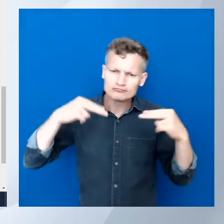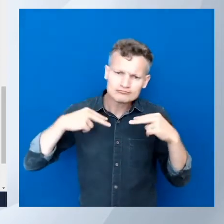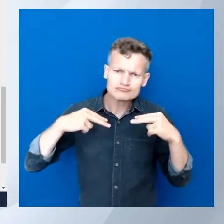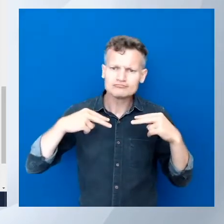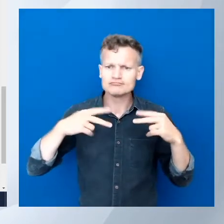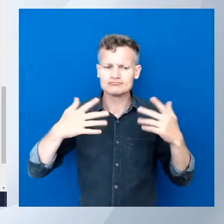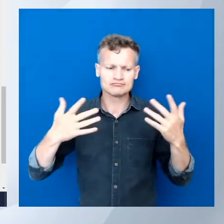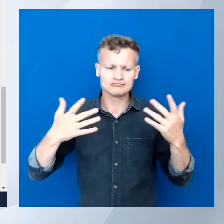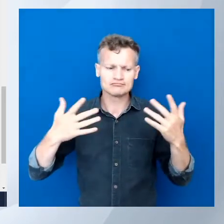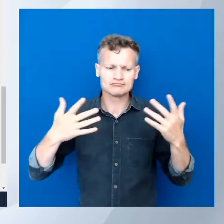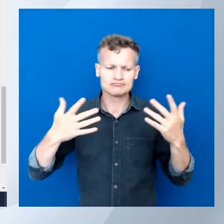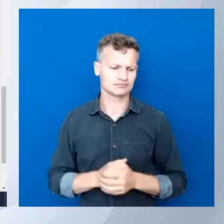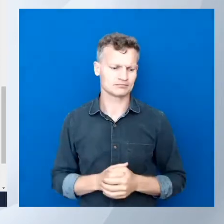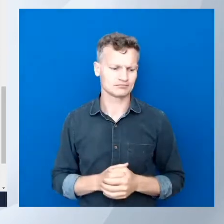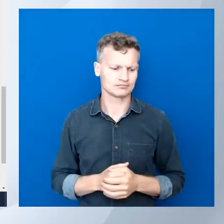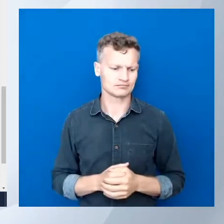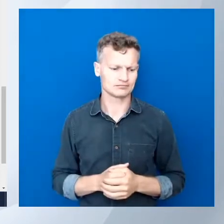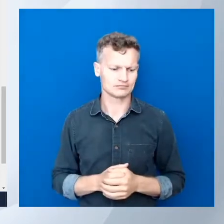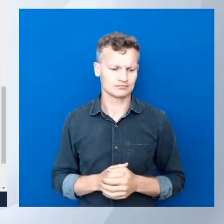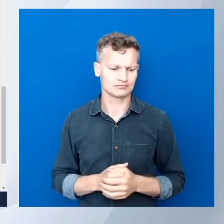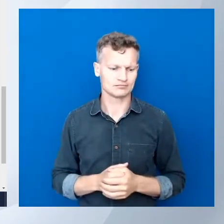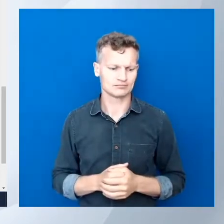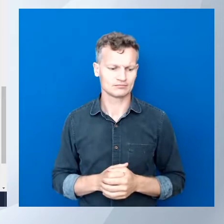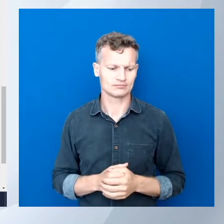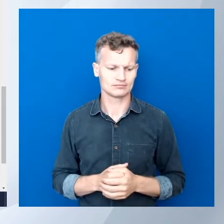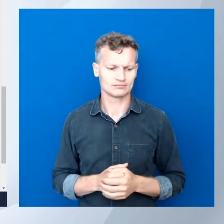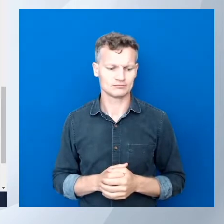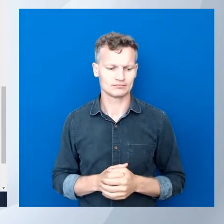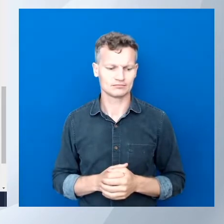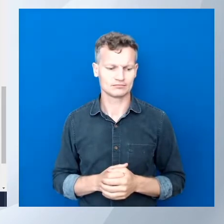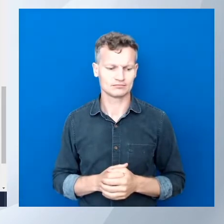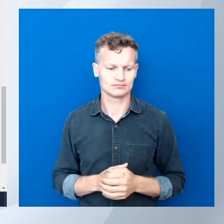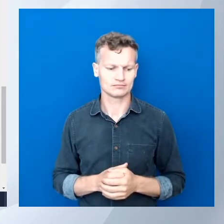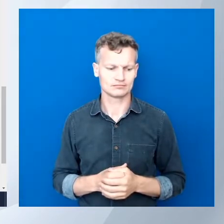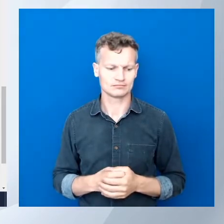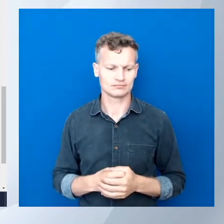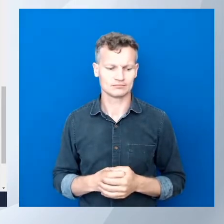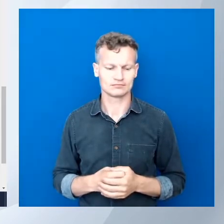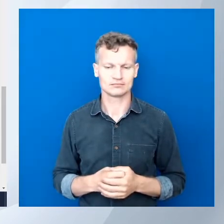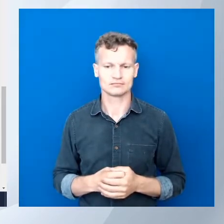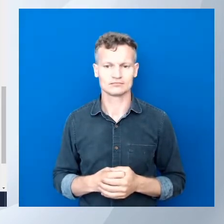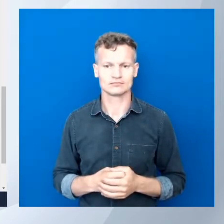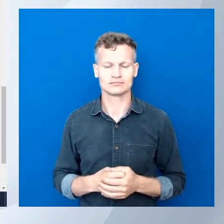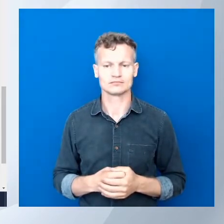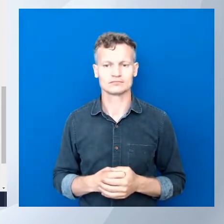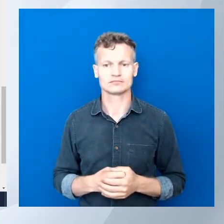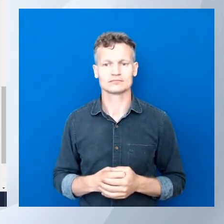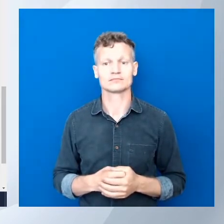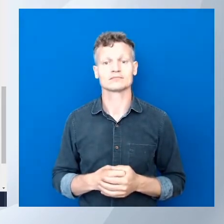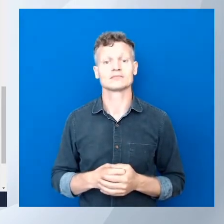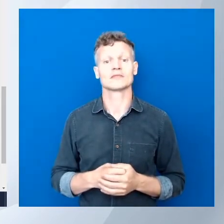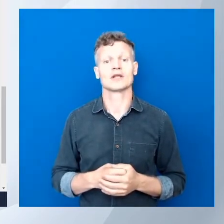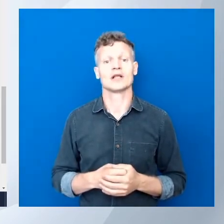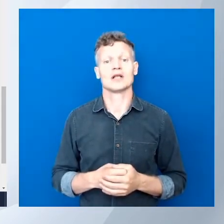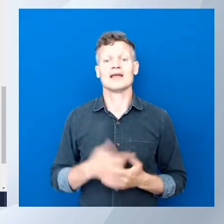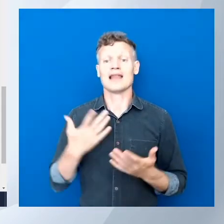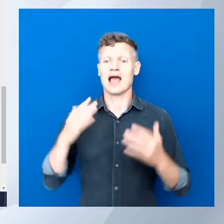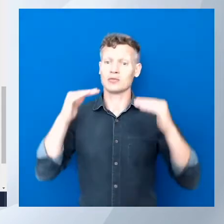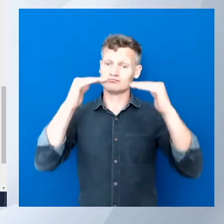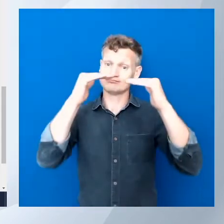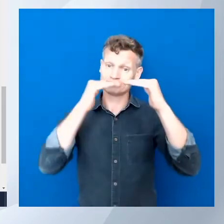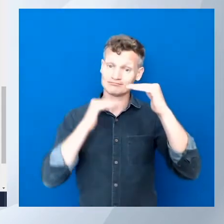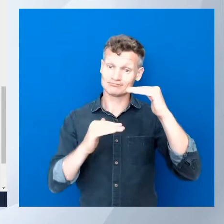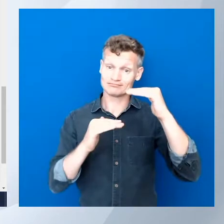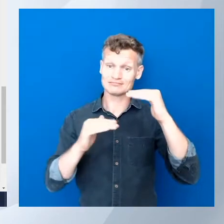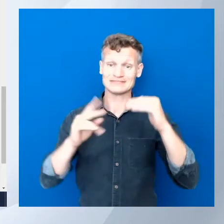So the second chart is actually a different way of looking at the same issue. The disparity in predictions